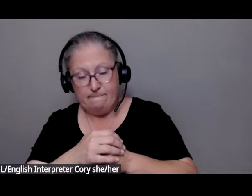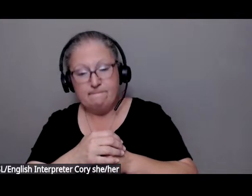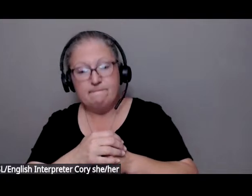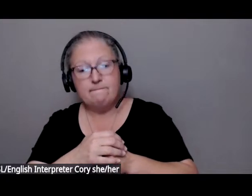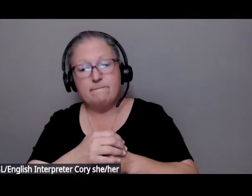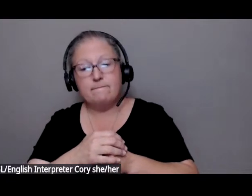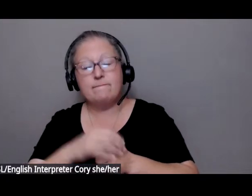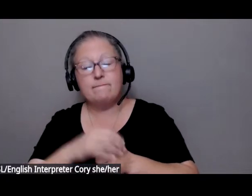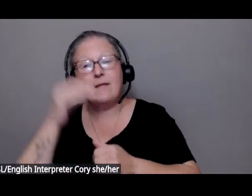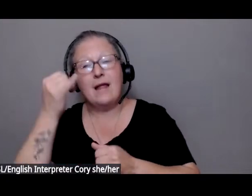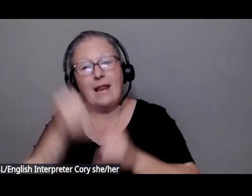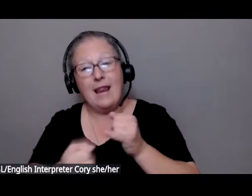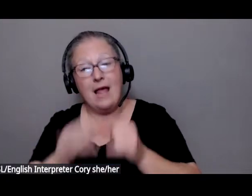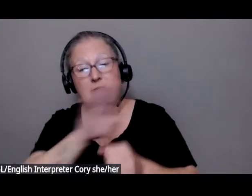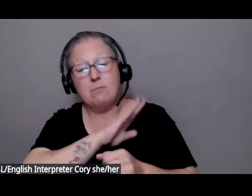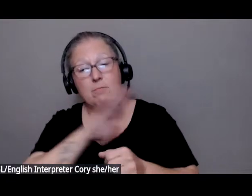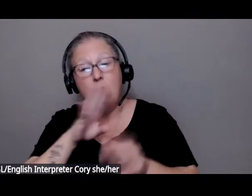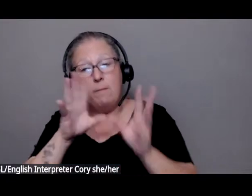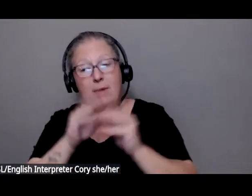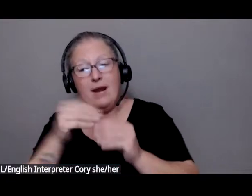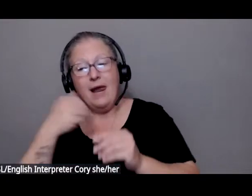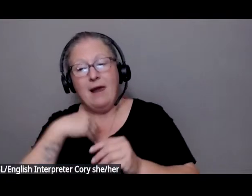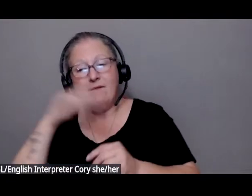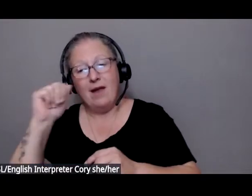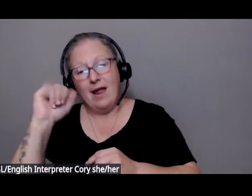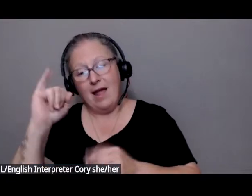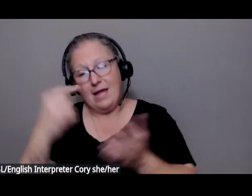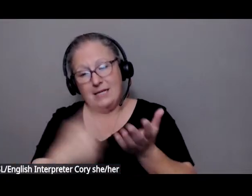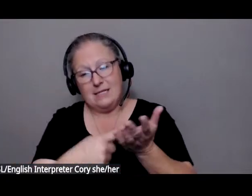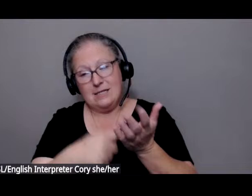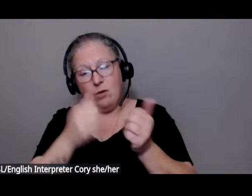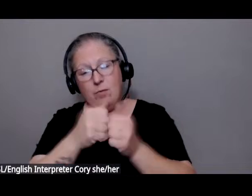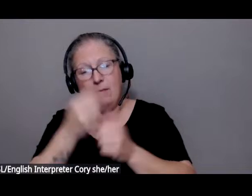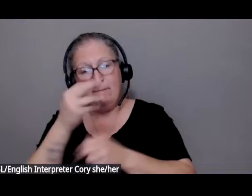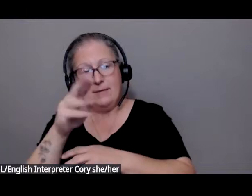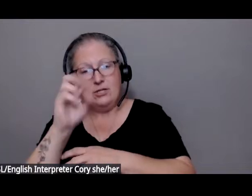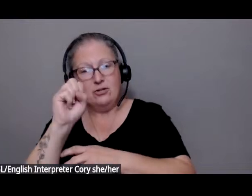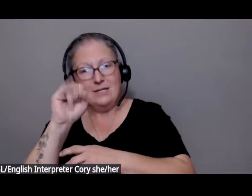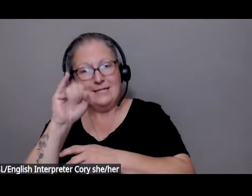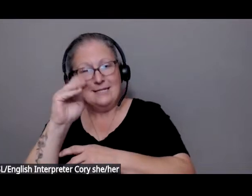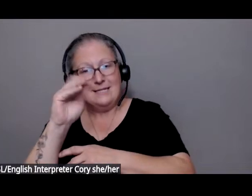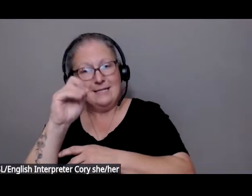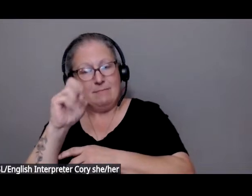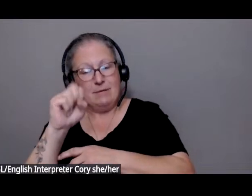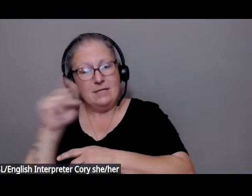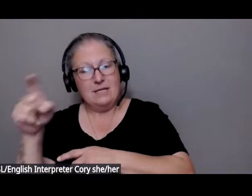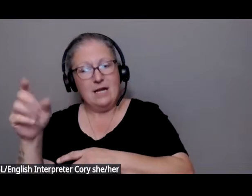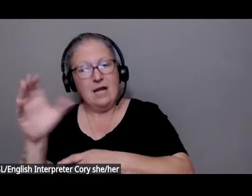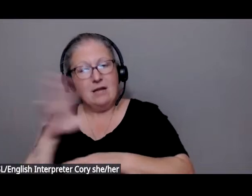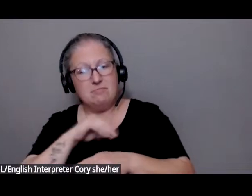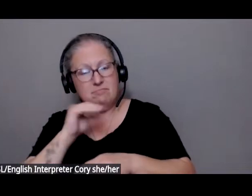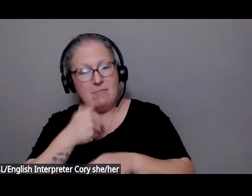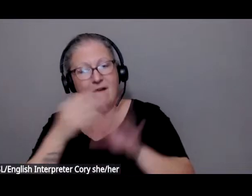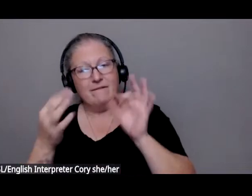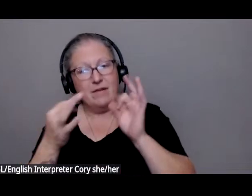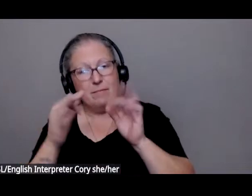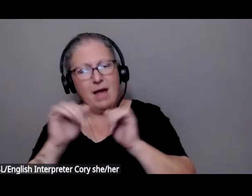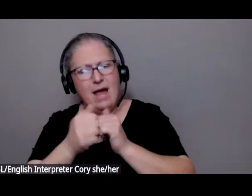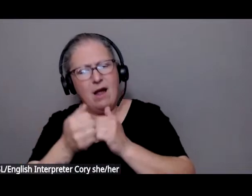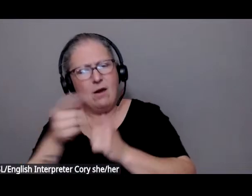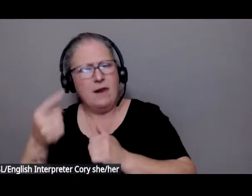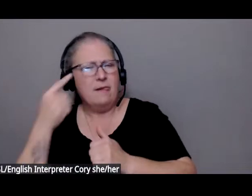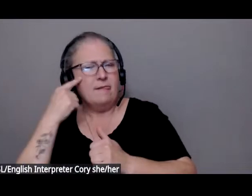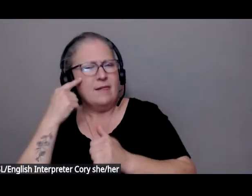Okay, so last board meeting, we had an AI discussion with Mr. Simmons. He took our feedback on how he thinks